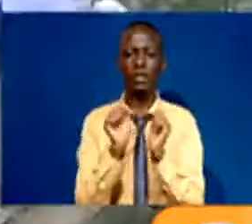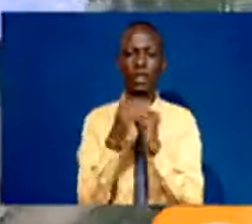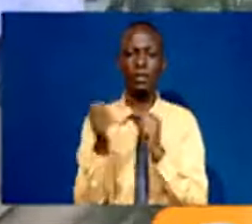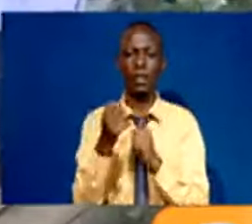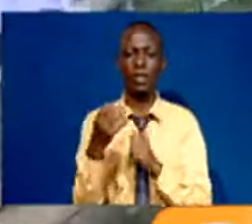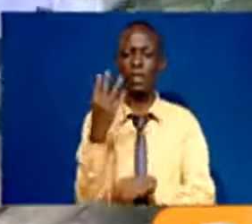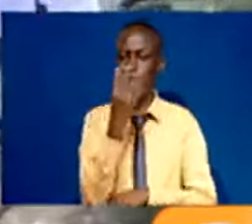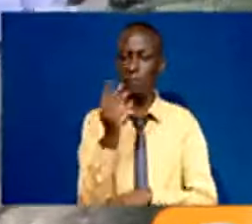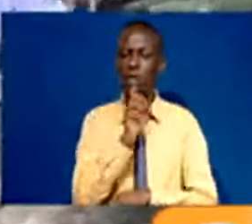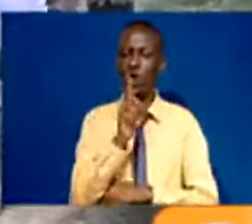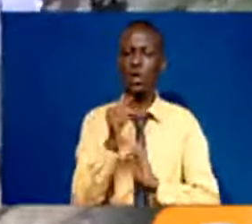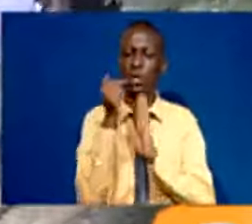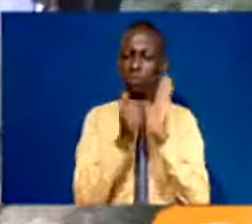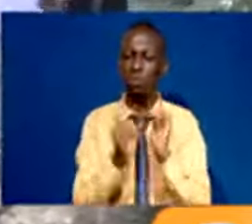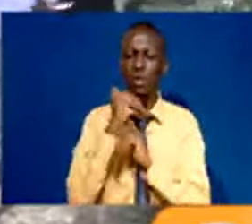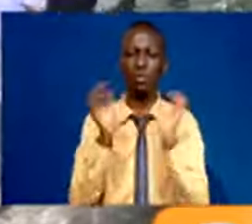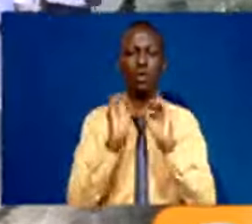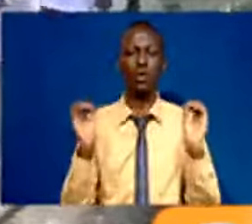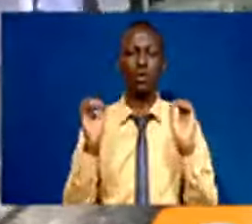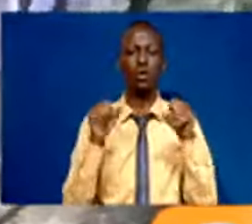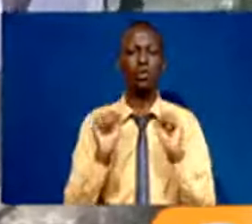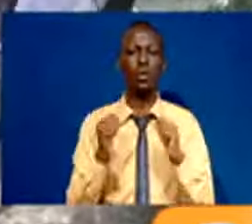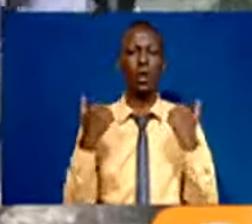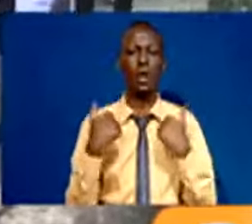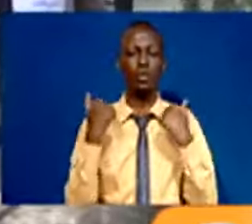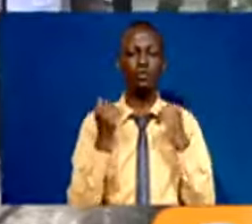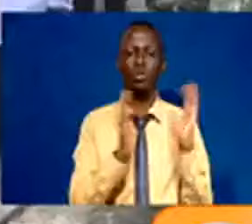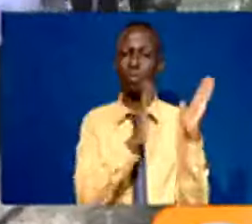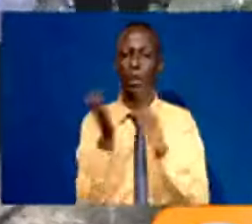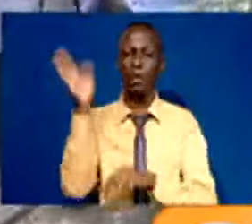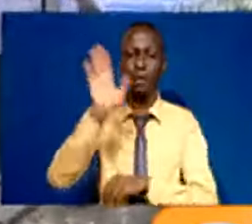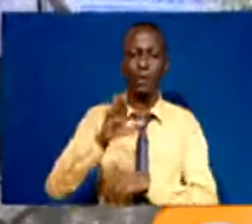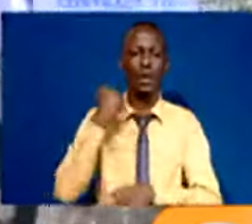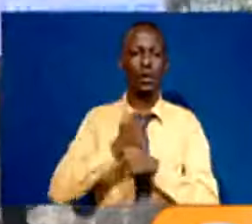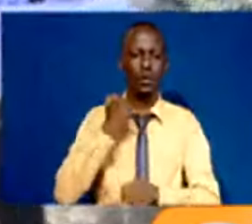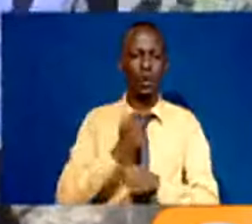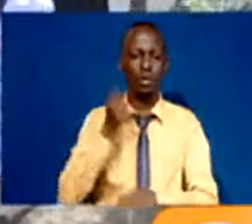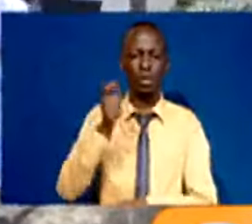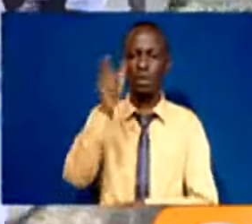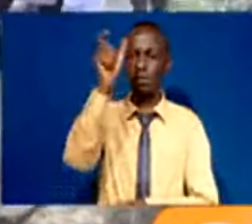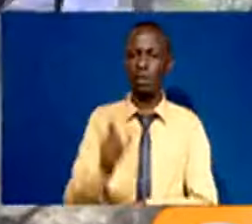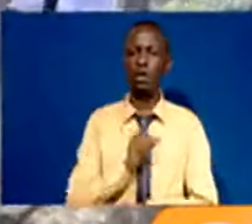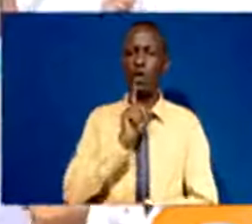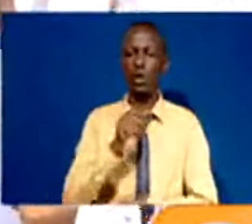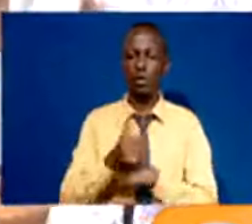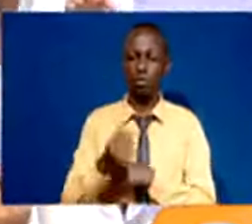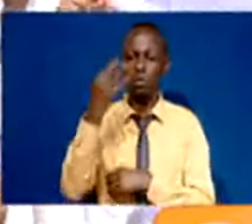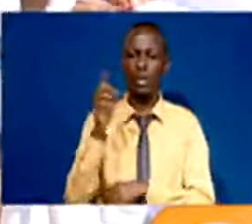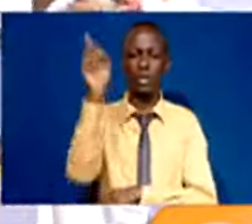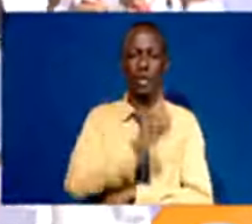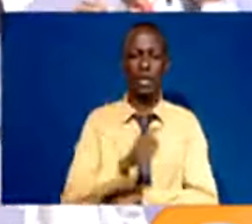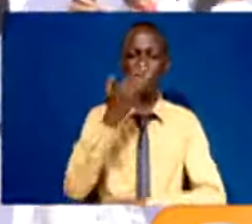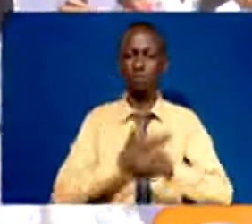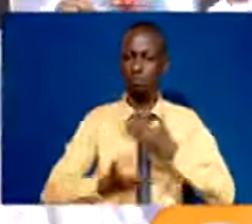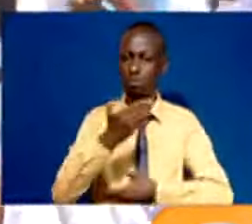without conditions and conclude a return-to-work formula. Judge Byram Ongaya, who extended the negotiation period by 30 more days, also